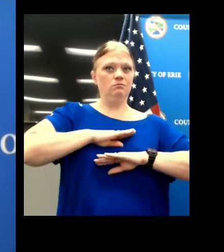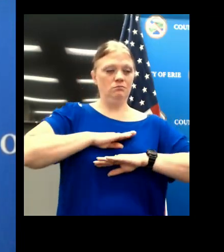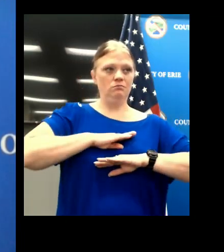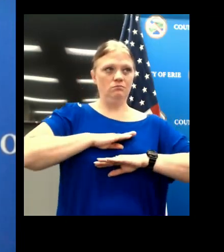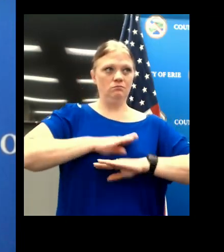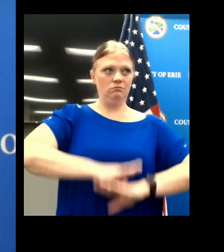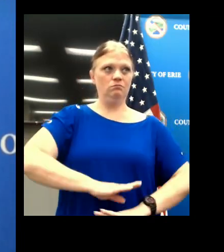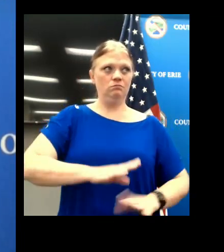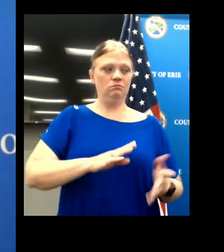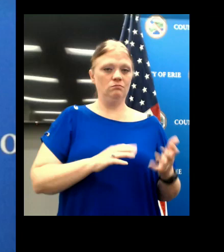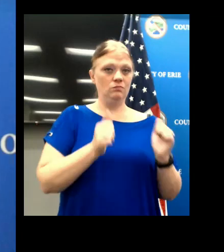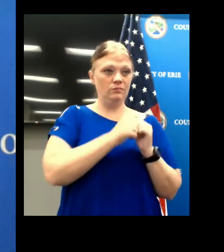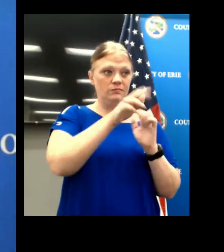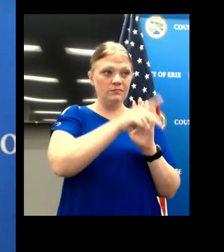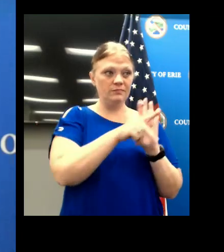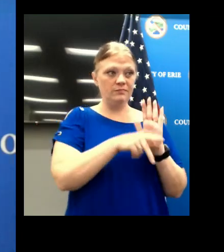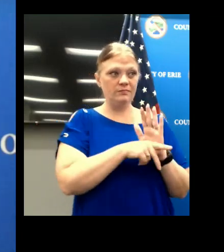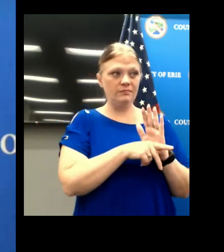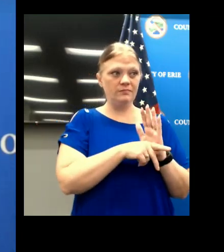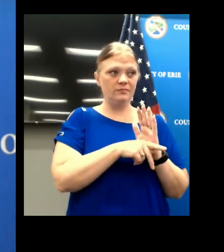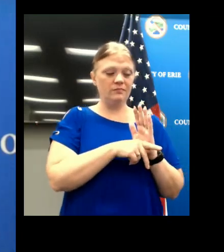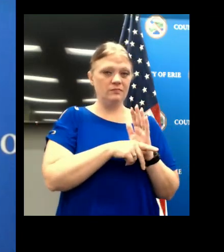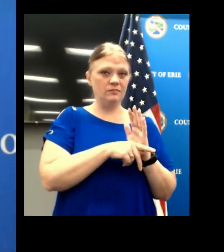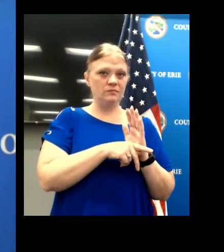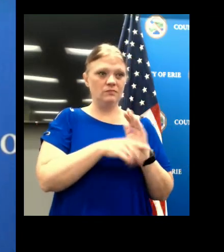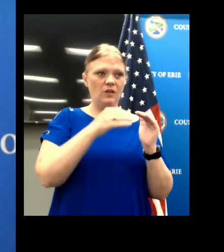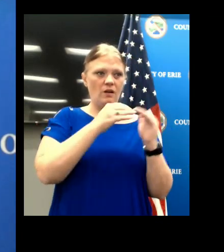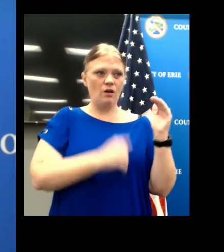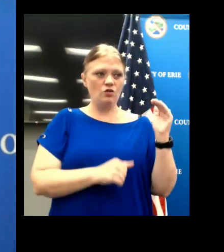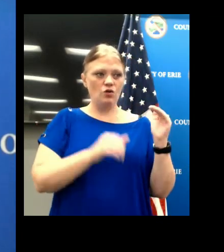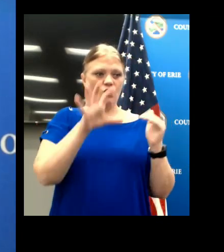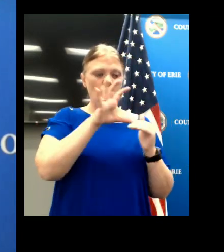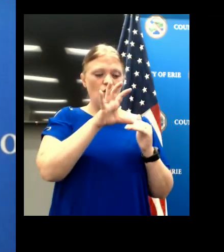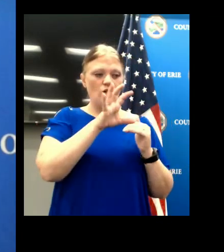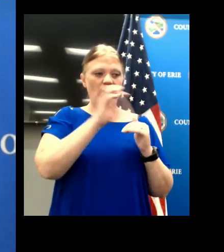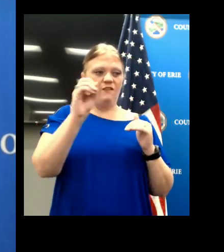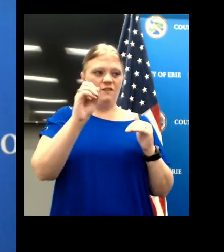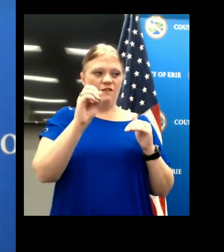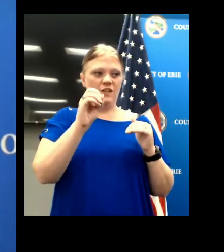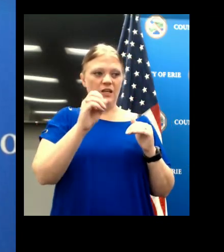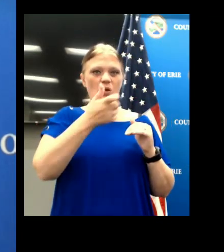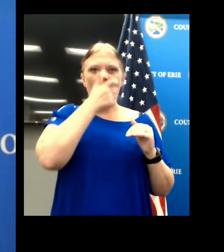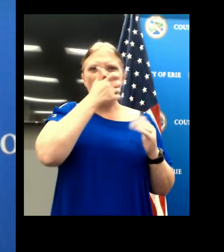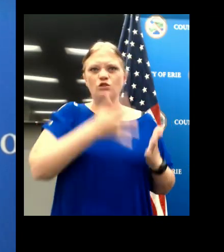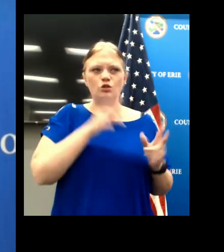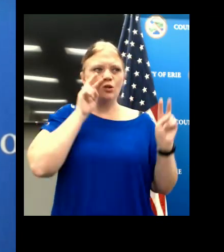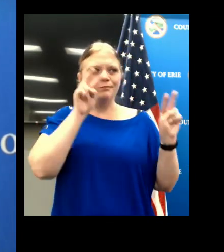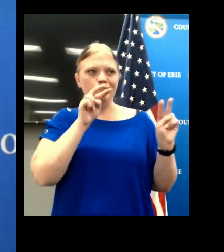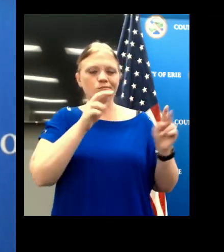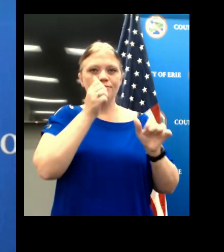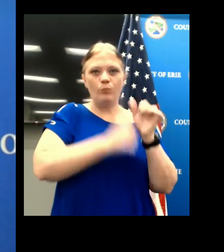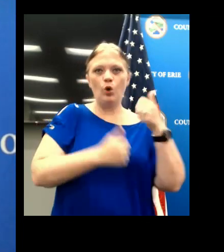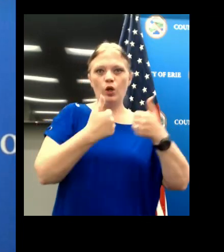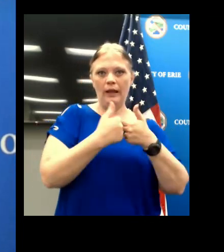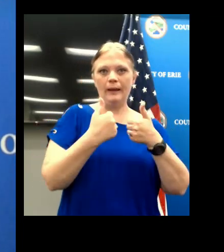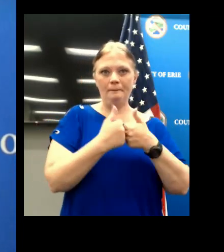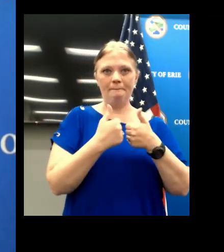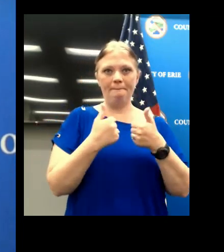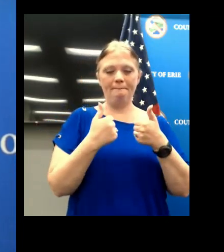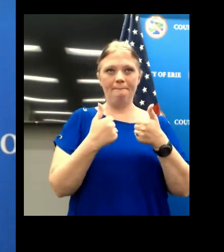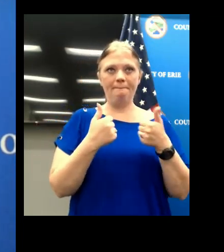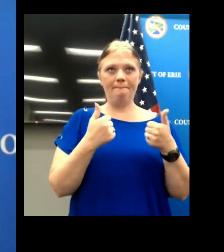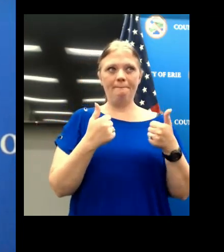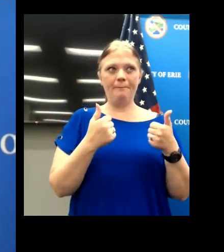will be under 50 spectators per game, and they're going to make sure that they have